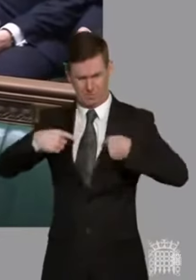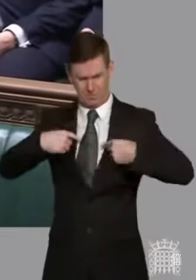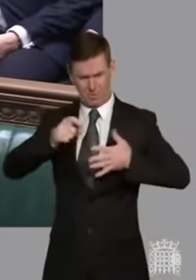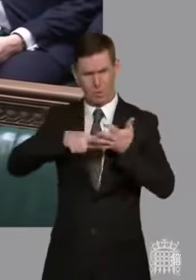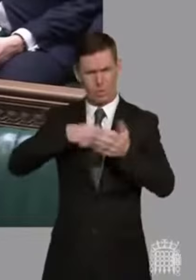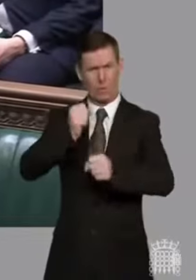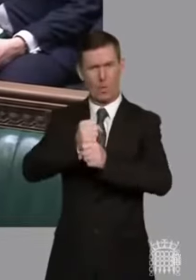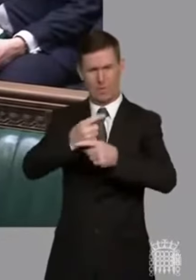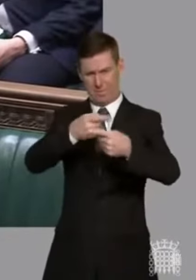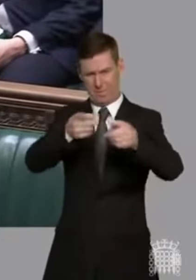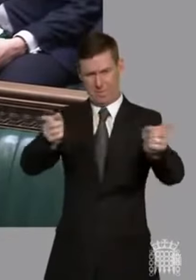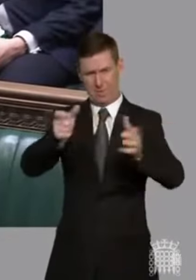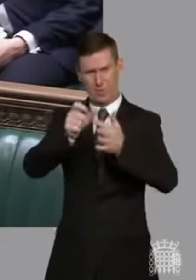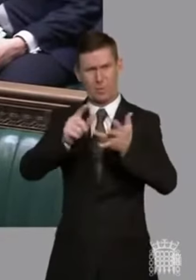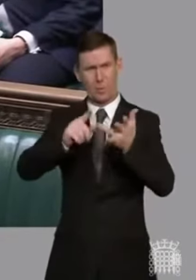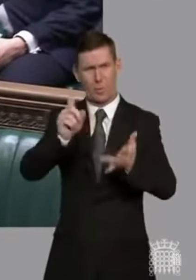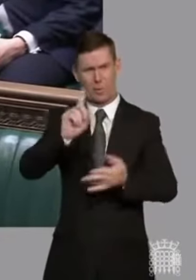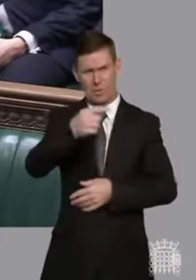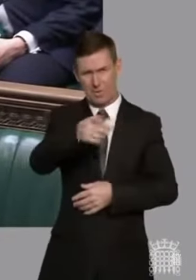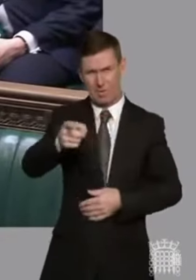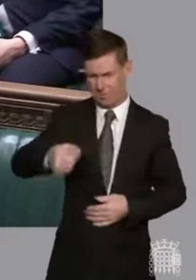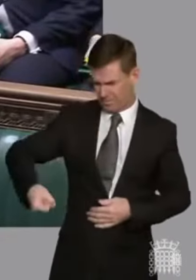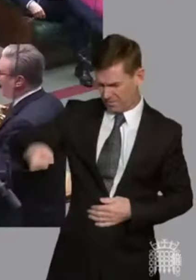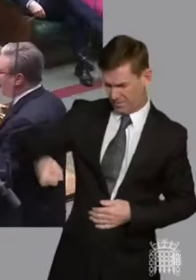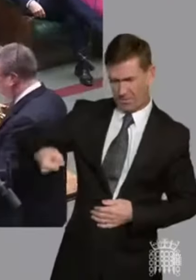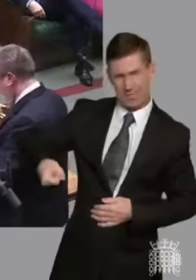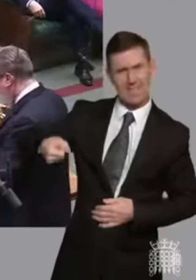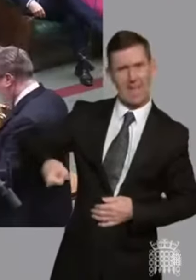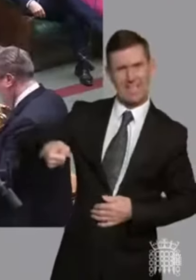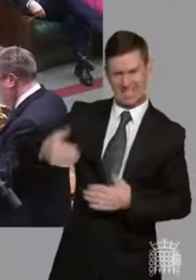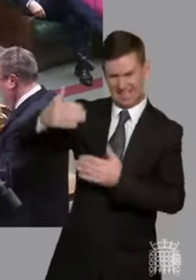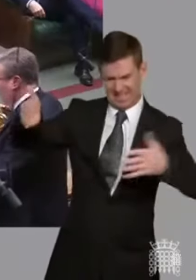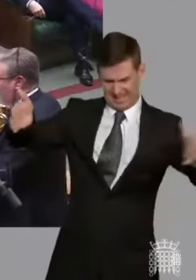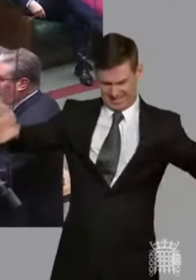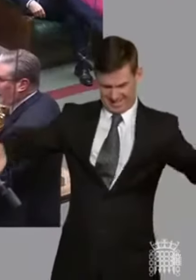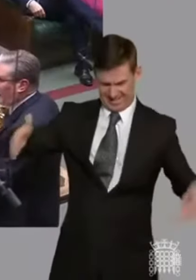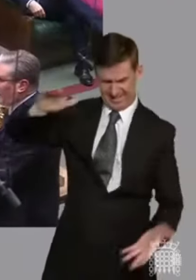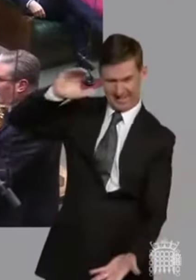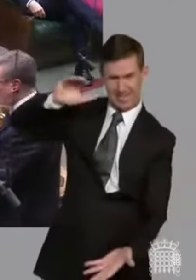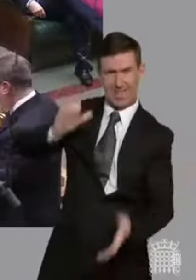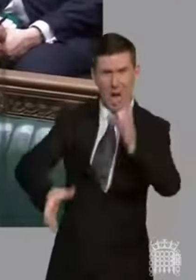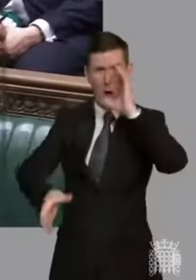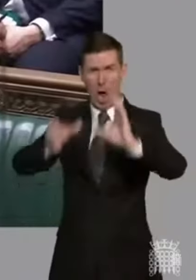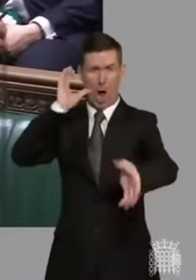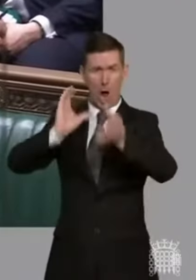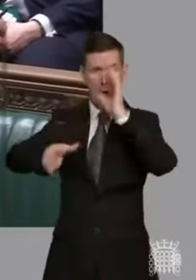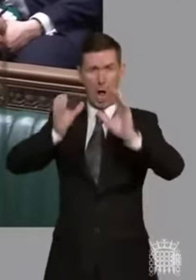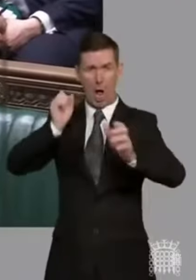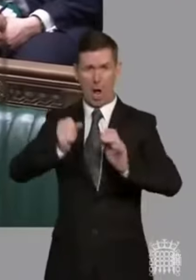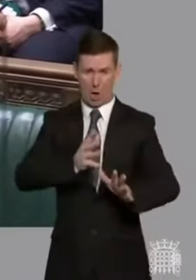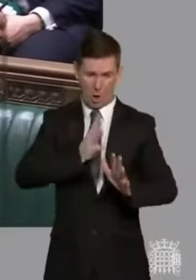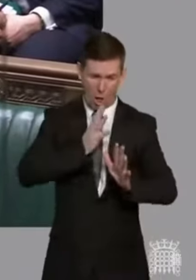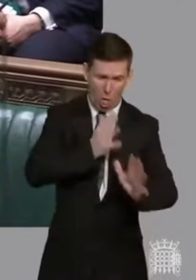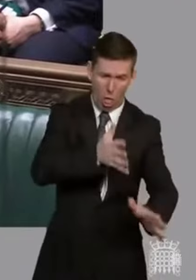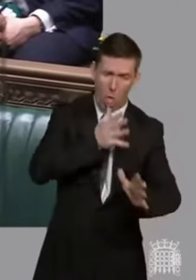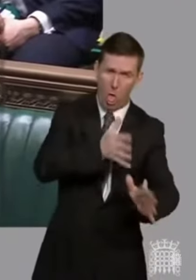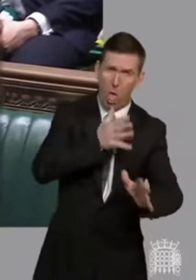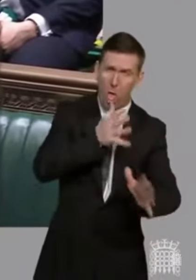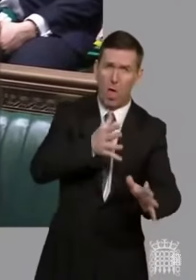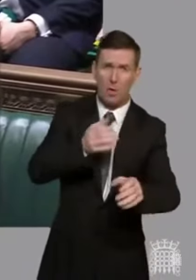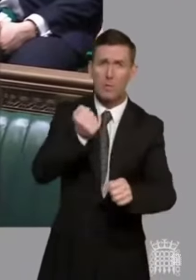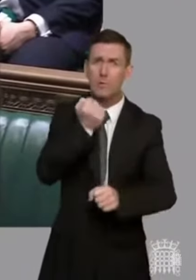Street, partying and fighting, vomiting up the walls, leaving the cleaners to remove red wine stains.